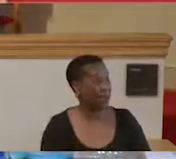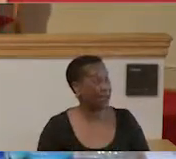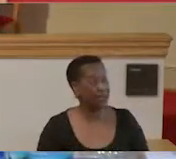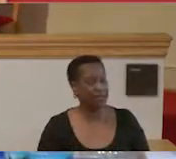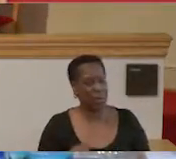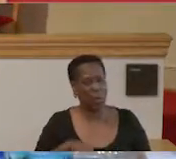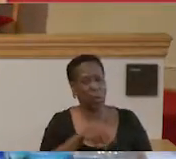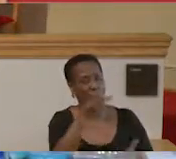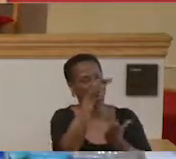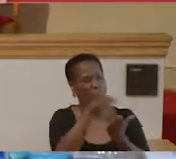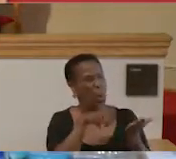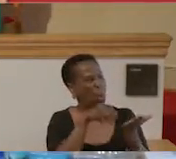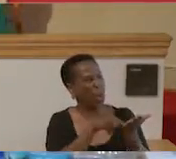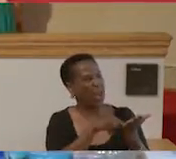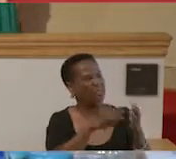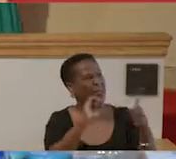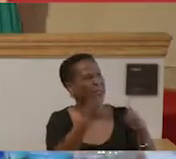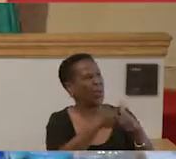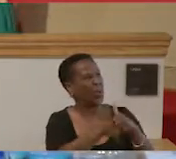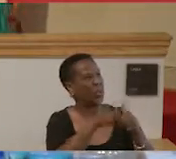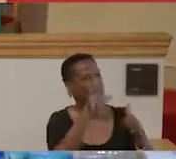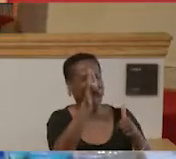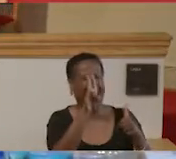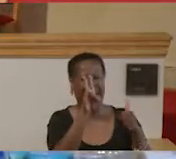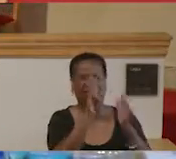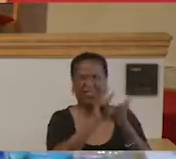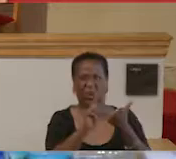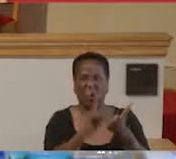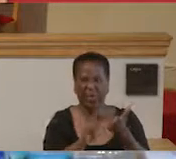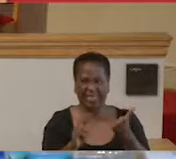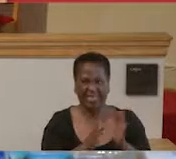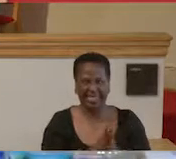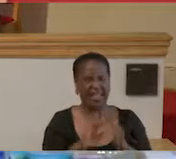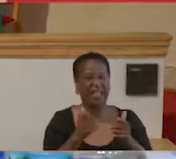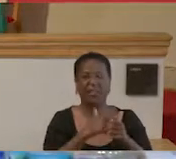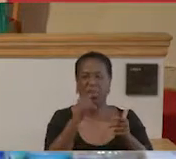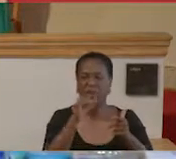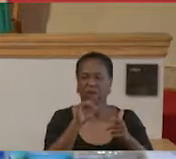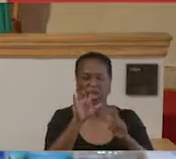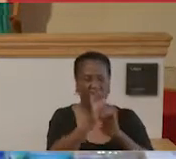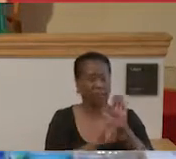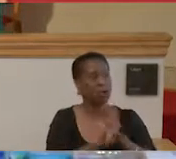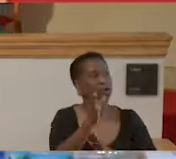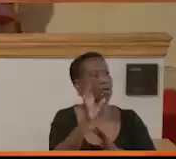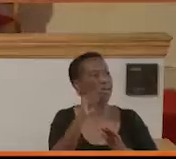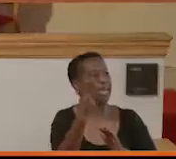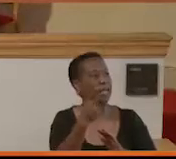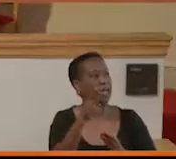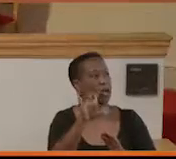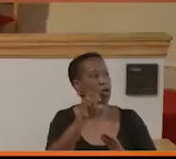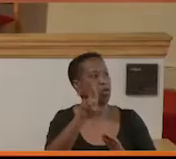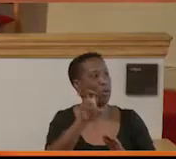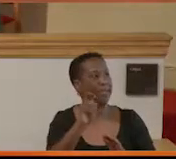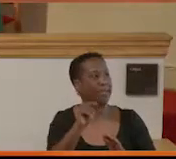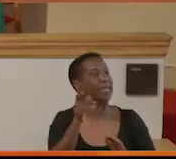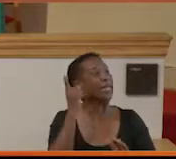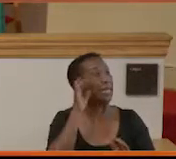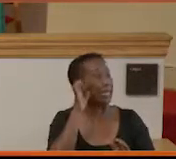we look at these first 7 verses of the first chapter of 2 Corinthians, hear the